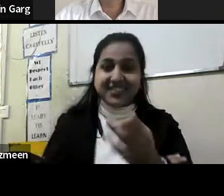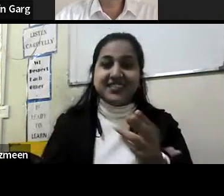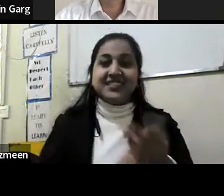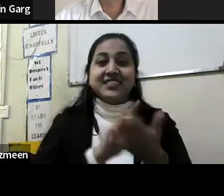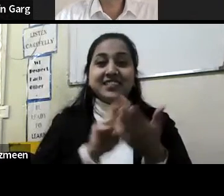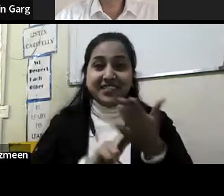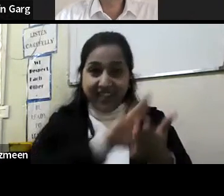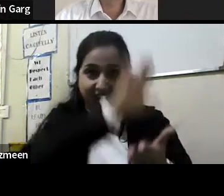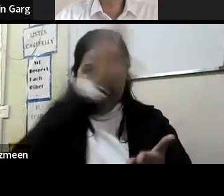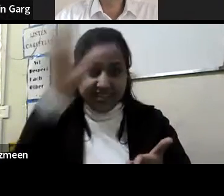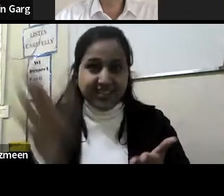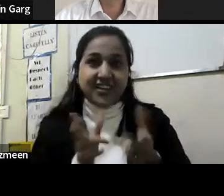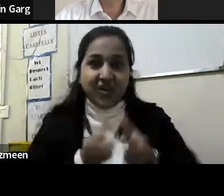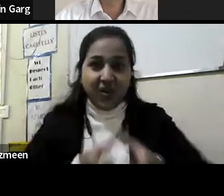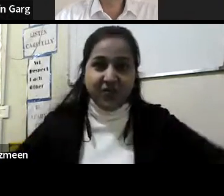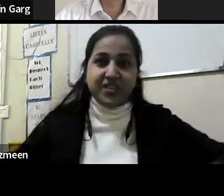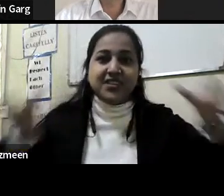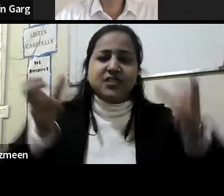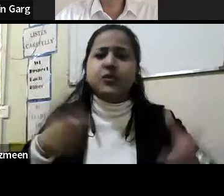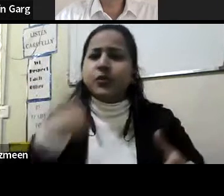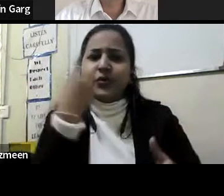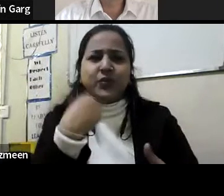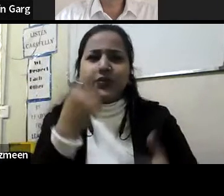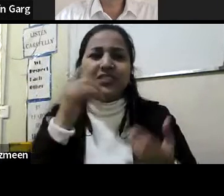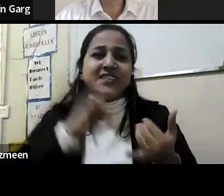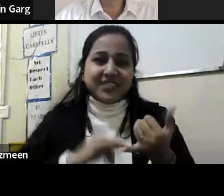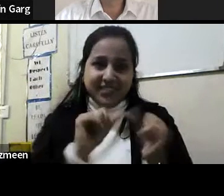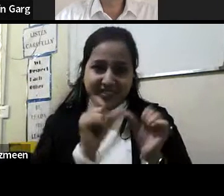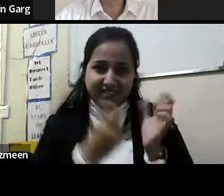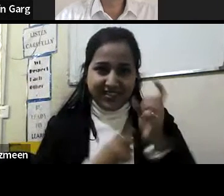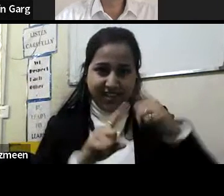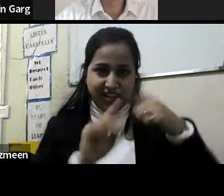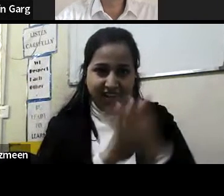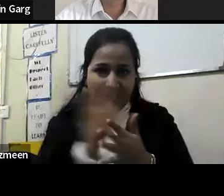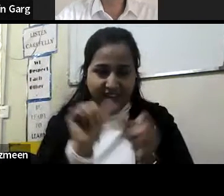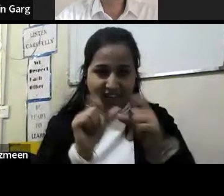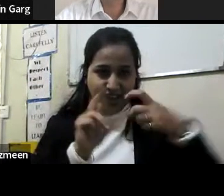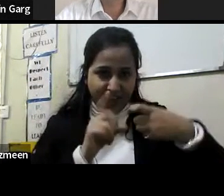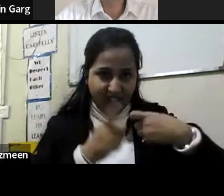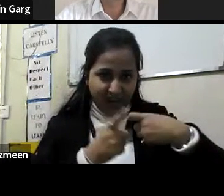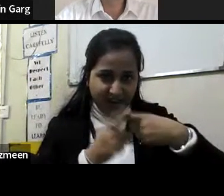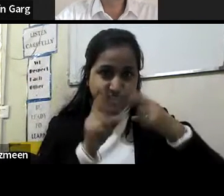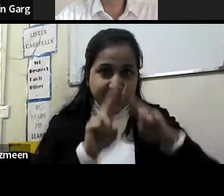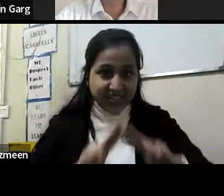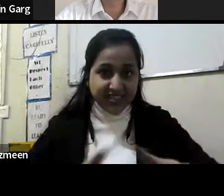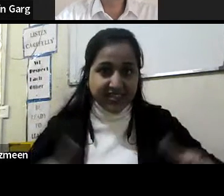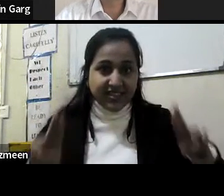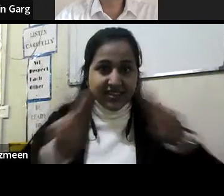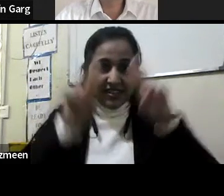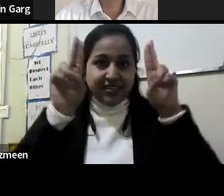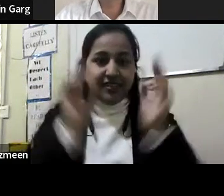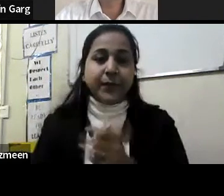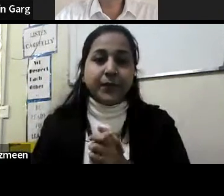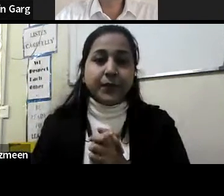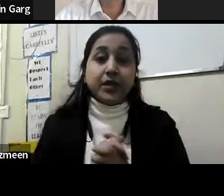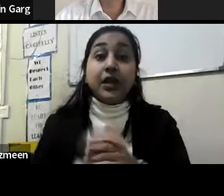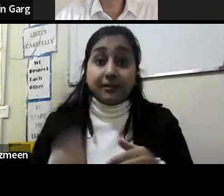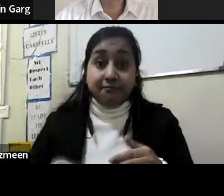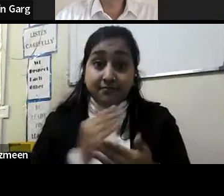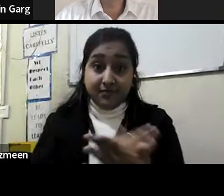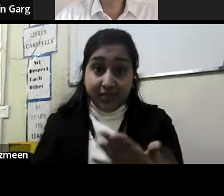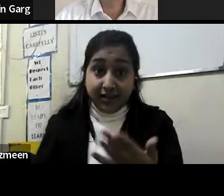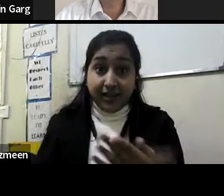of Disability organized by Sarthak. Thank you, Nitin ji, for a kind introduction and setting the context and